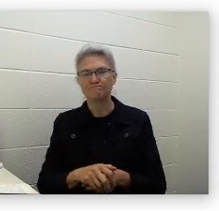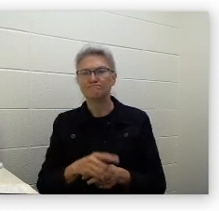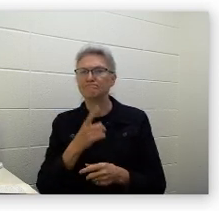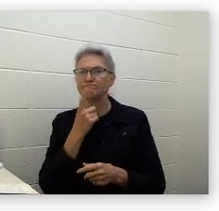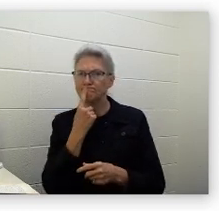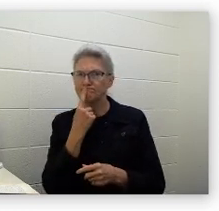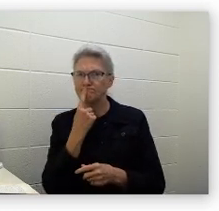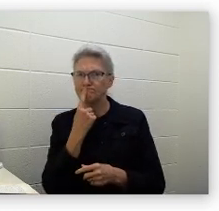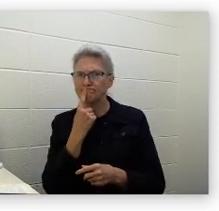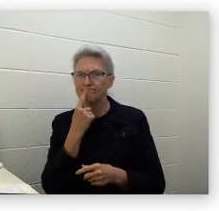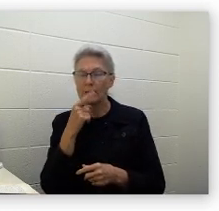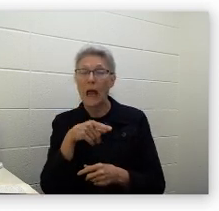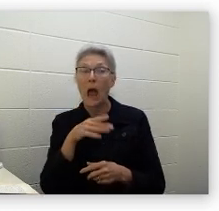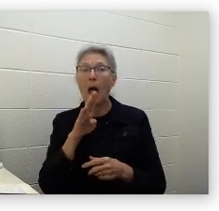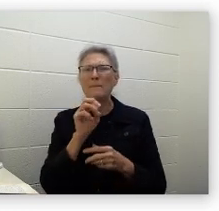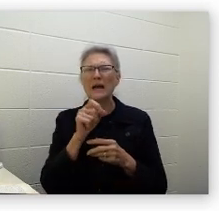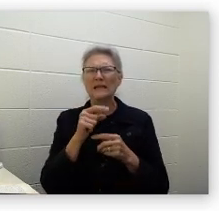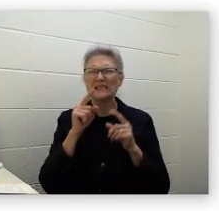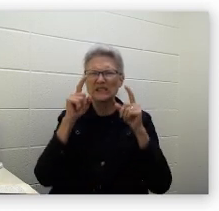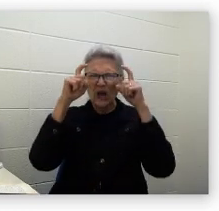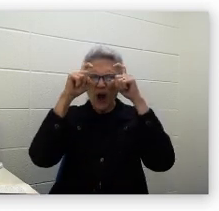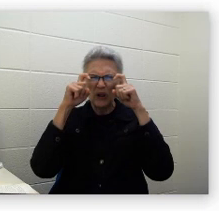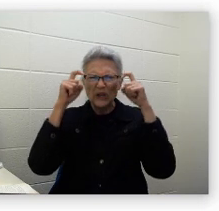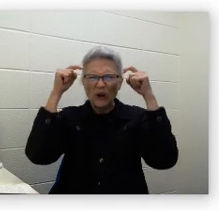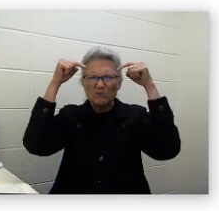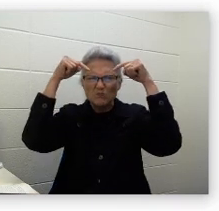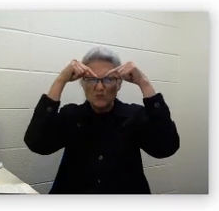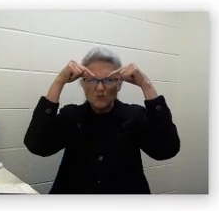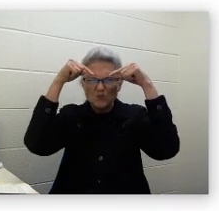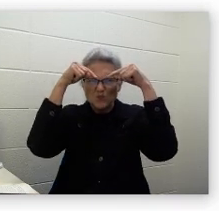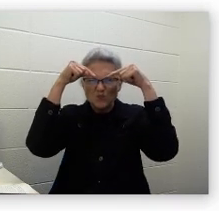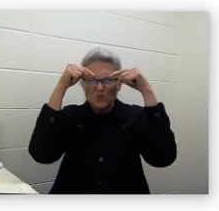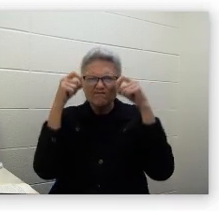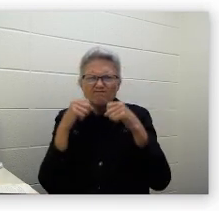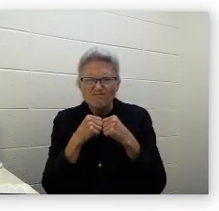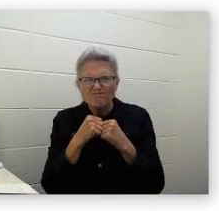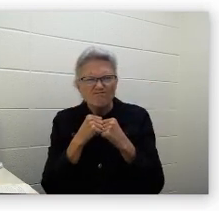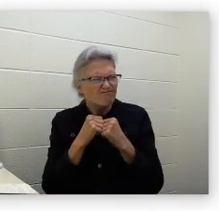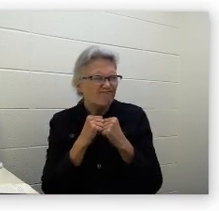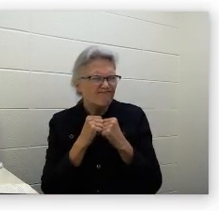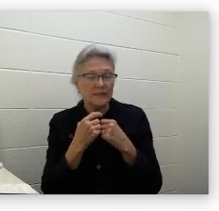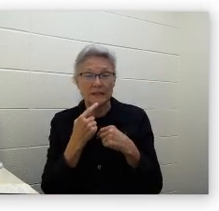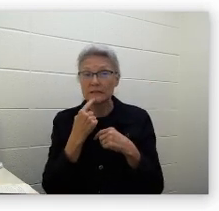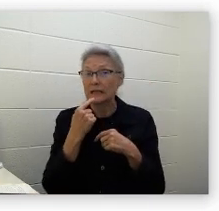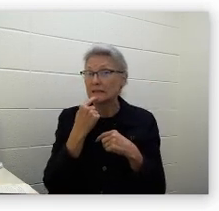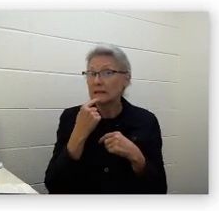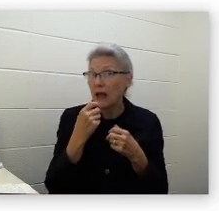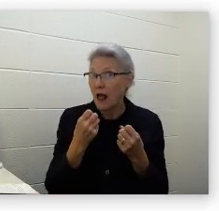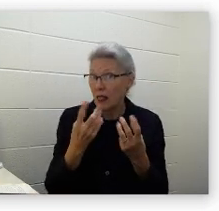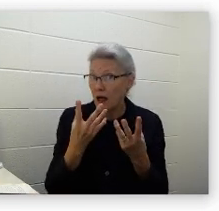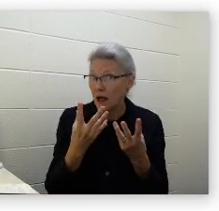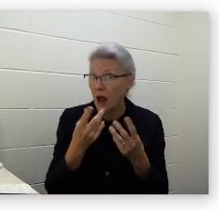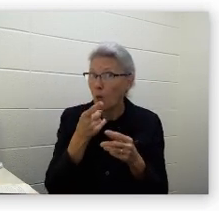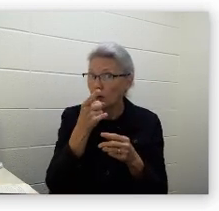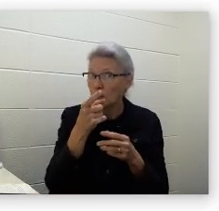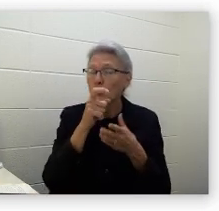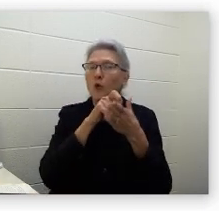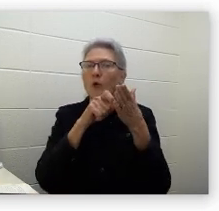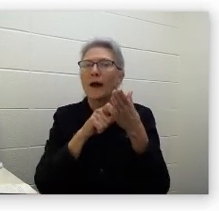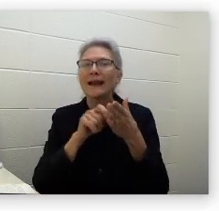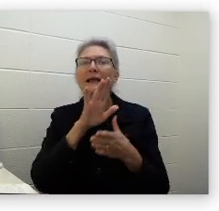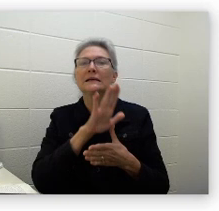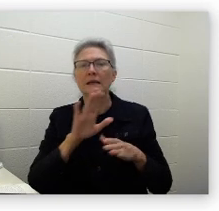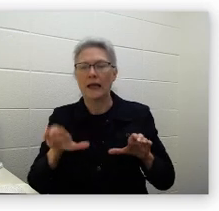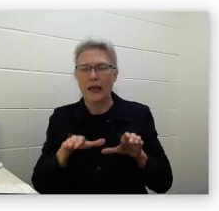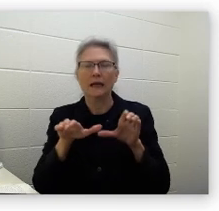In here, Ben is scowling, he's got his eyebrows bunched. He doesn't say much here. So I want you to write his